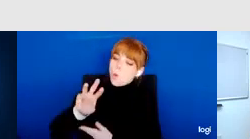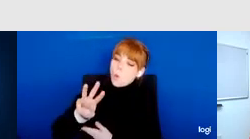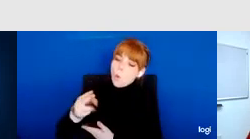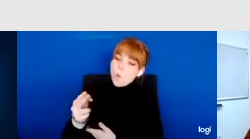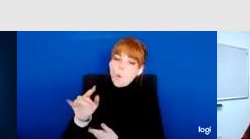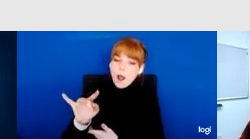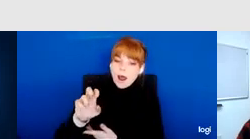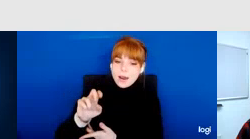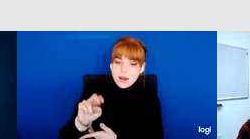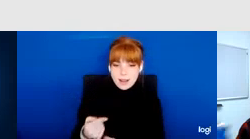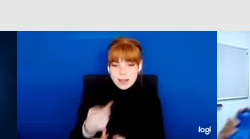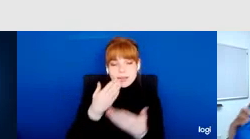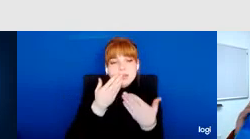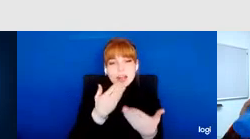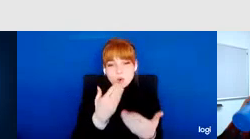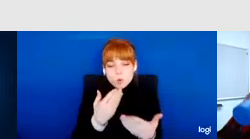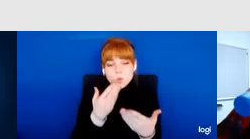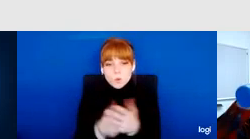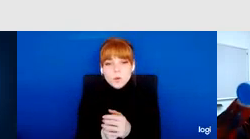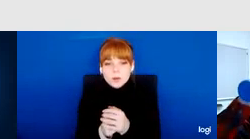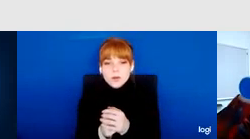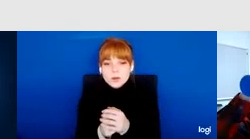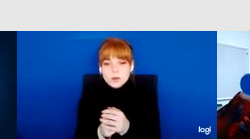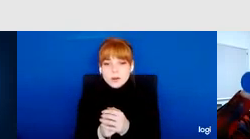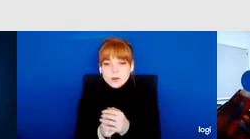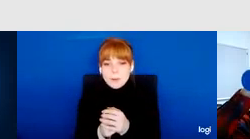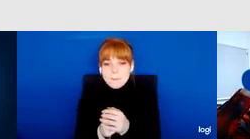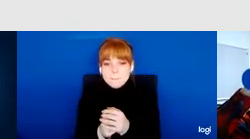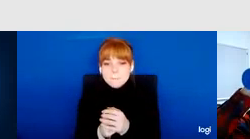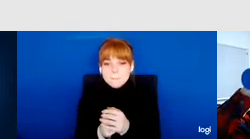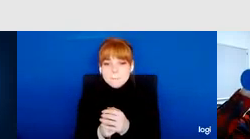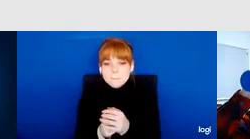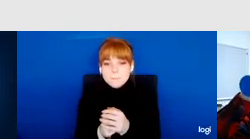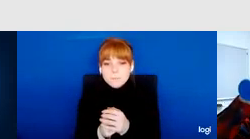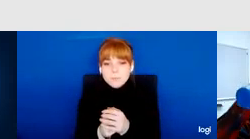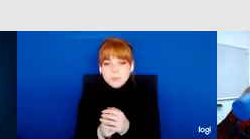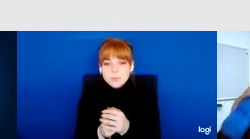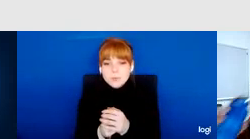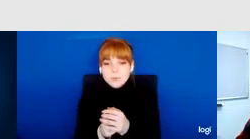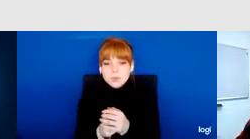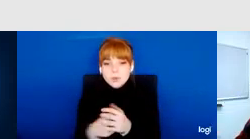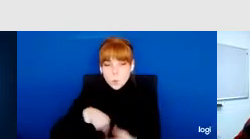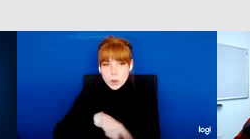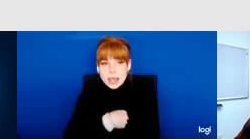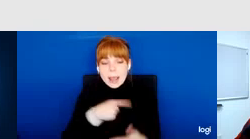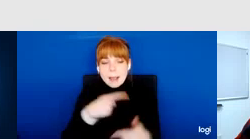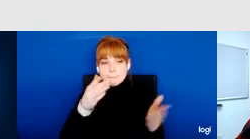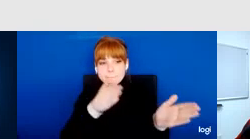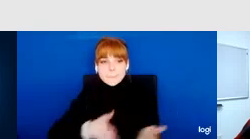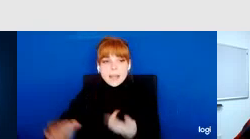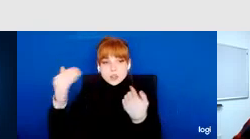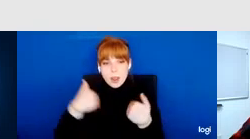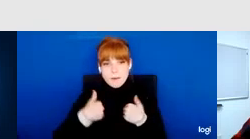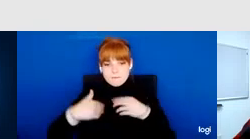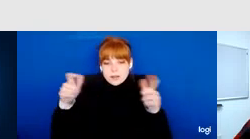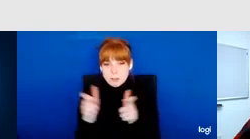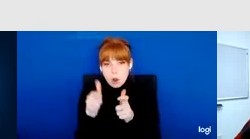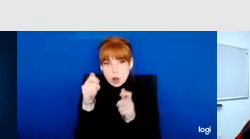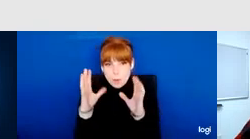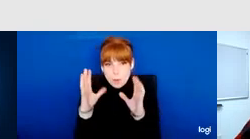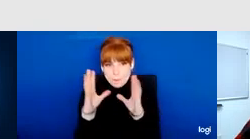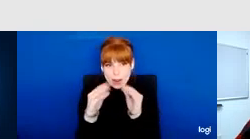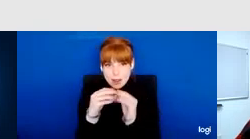the presentation. And like John said, we do have a part of our contract of planning to have a meeting, a smaller meeting for people who are